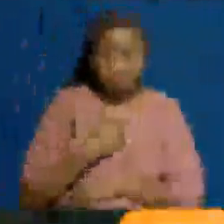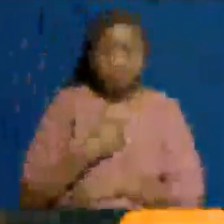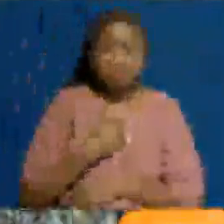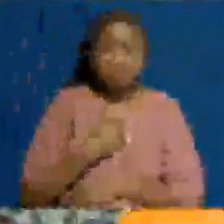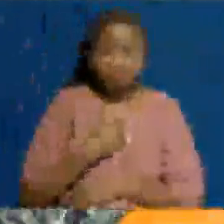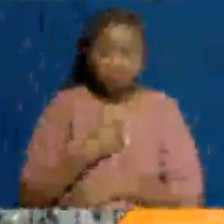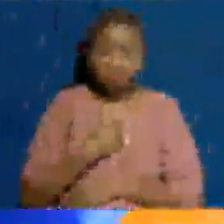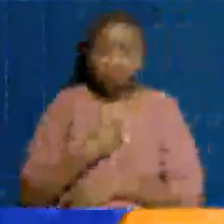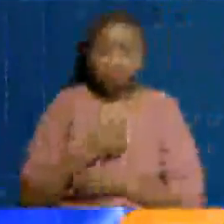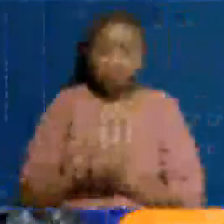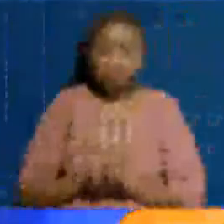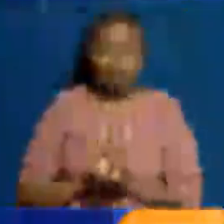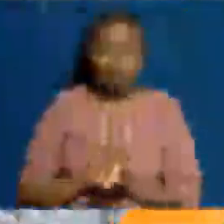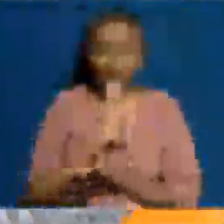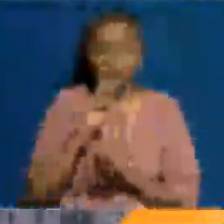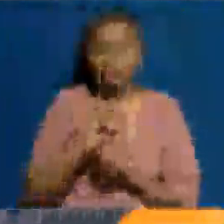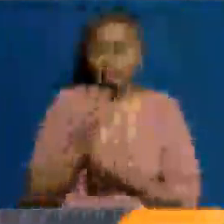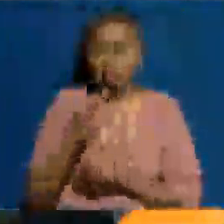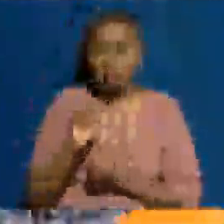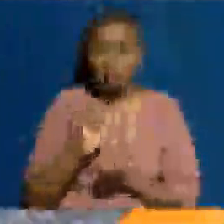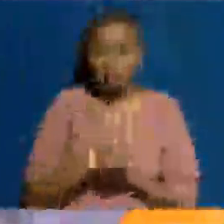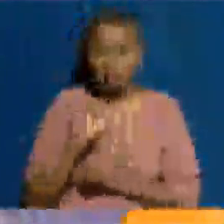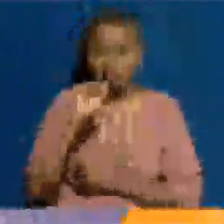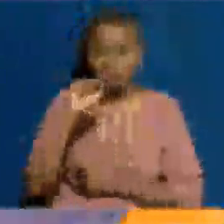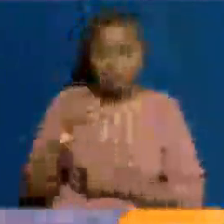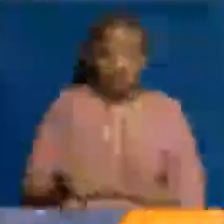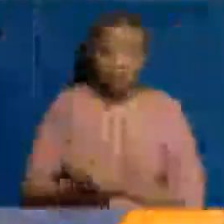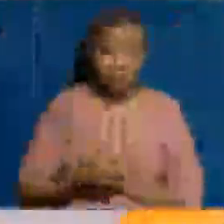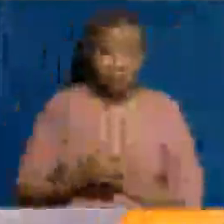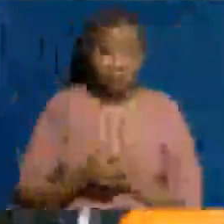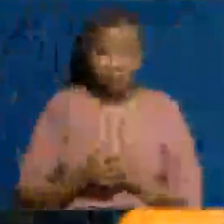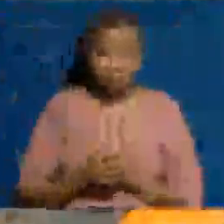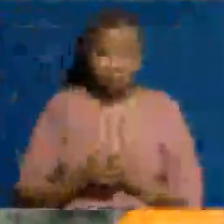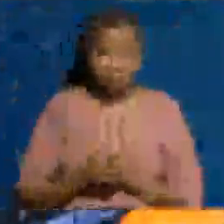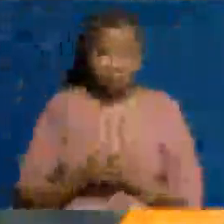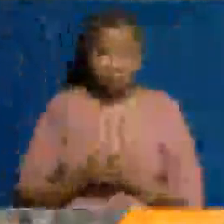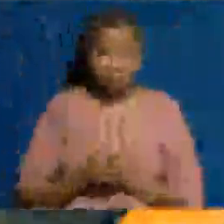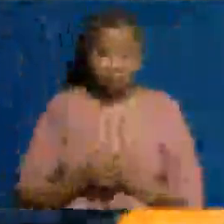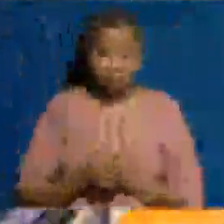detectives, amounting to about 15,000 Kenya shillings.